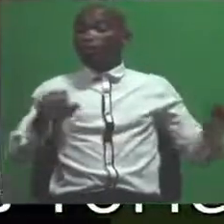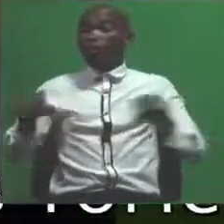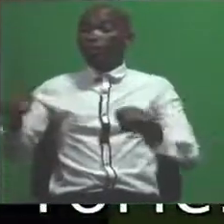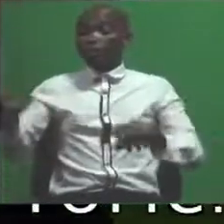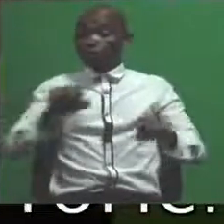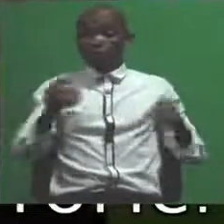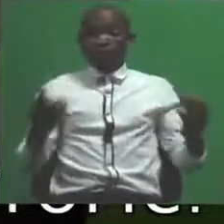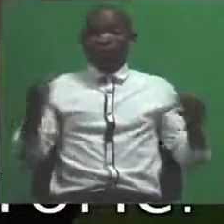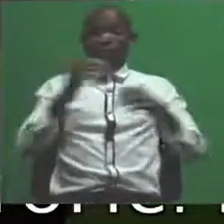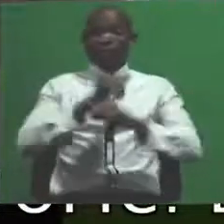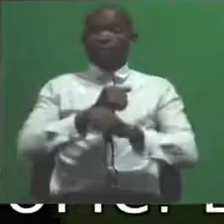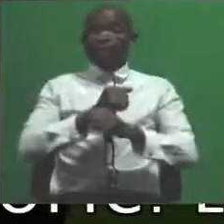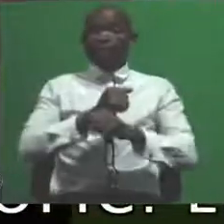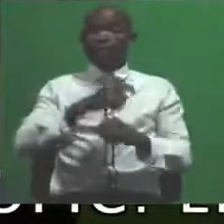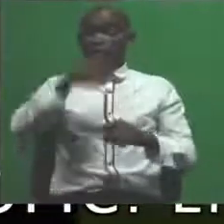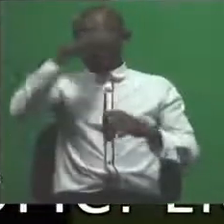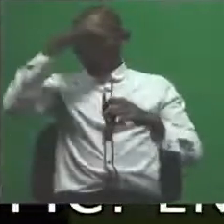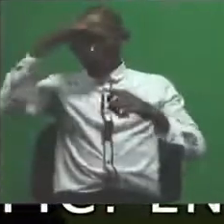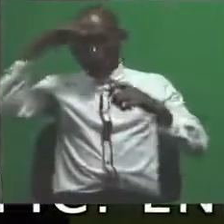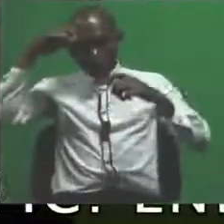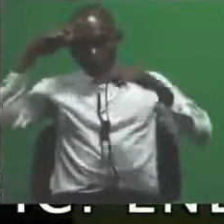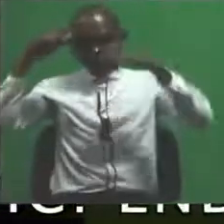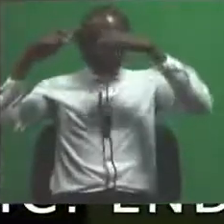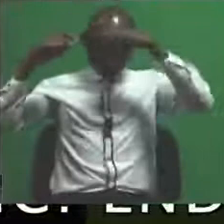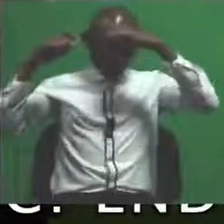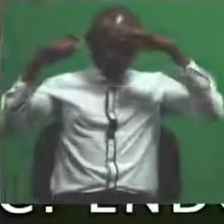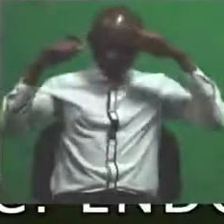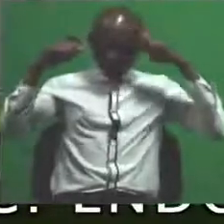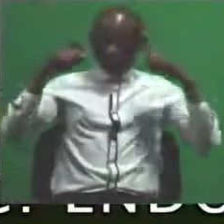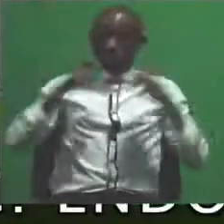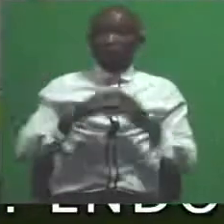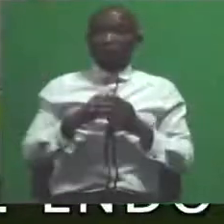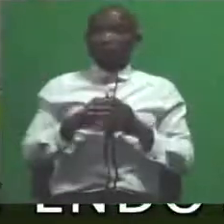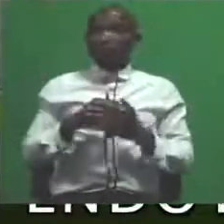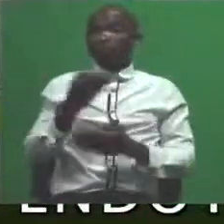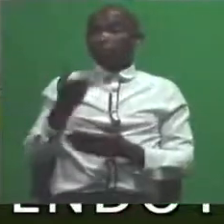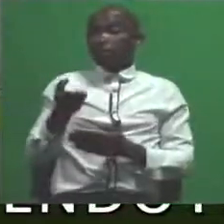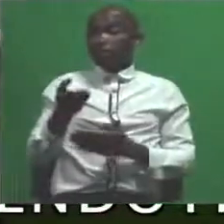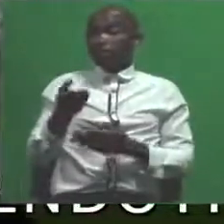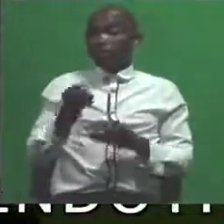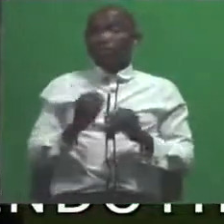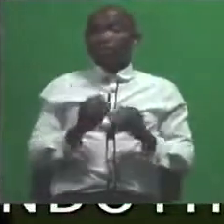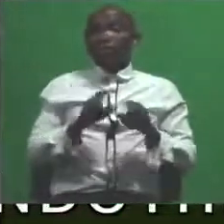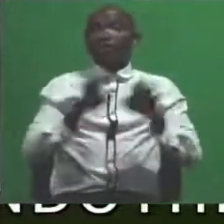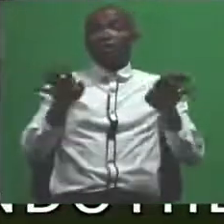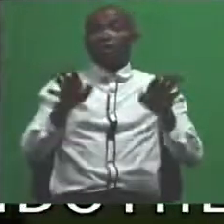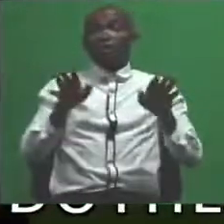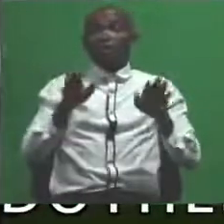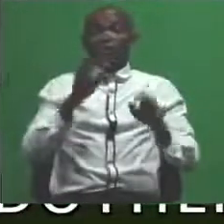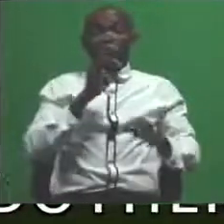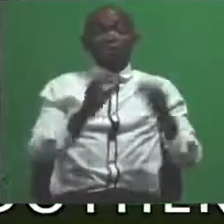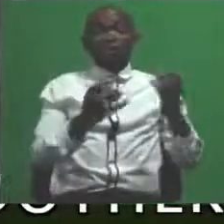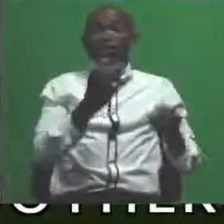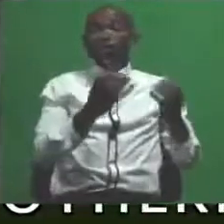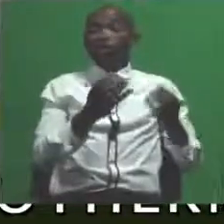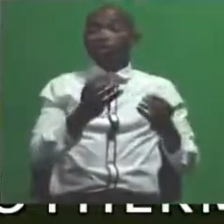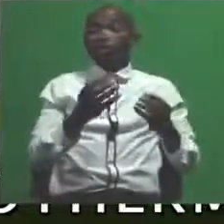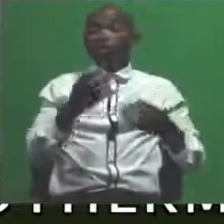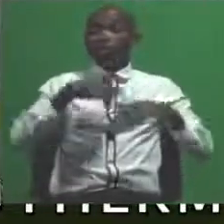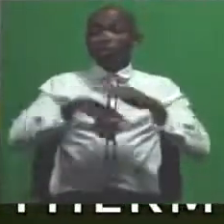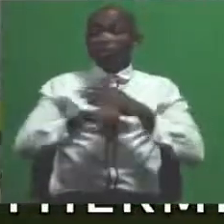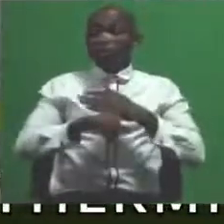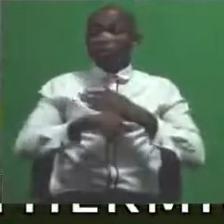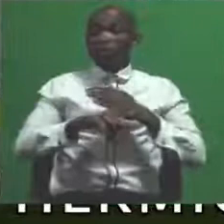heat, because that is an exothermic reaction and release heat to the surrounding. Thank you very much, my